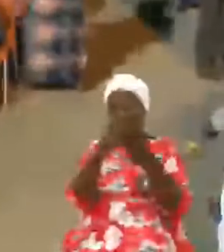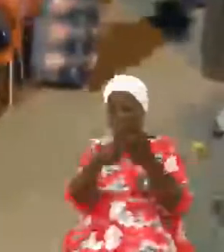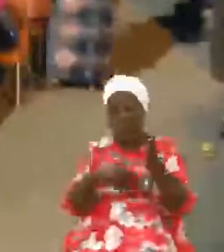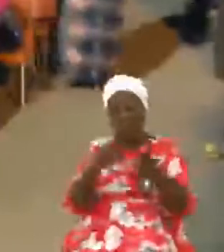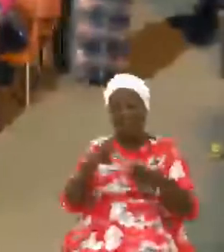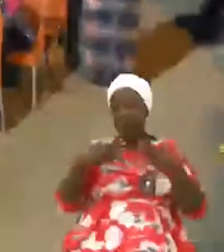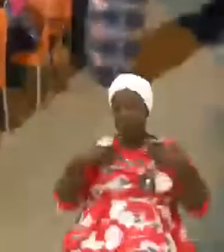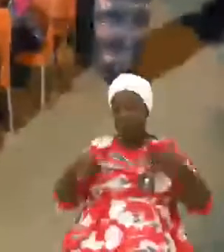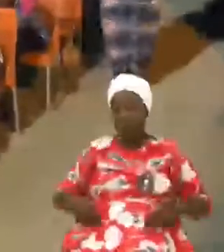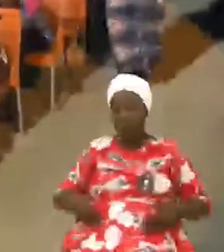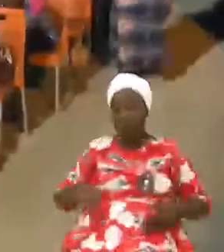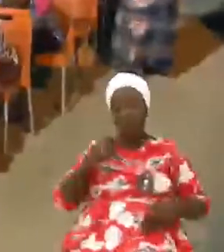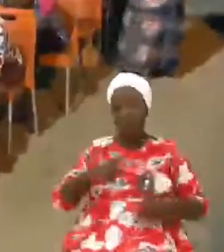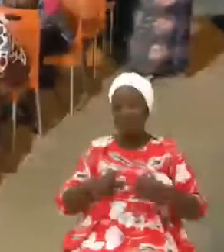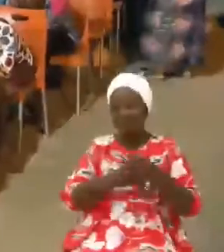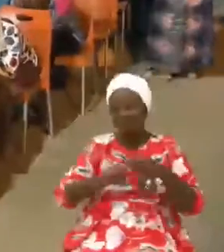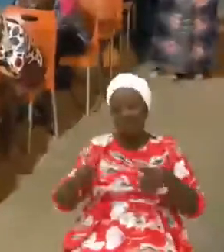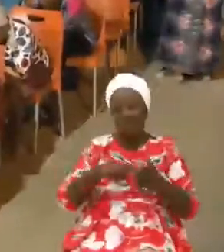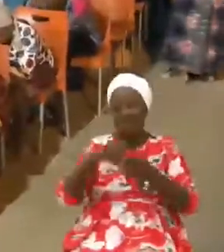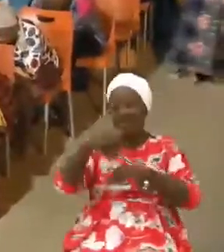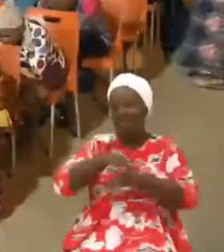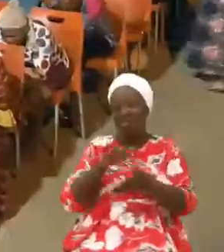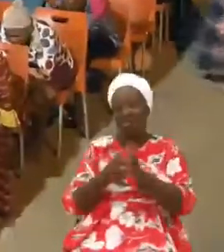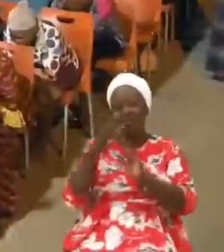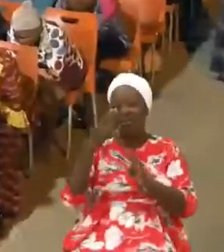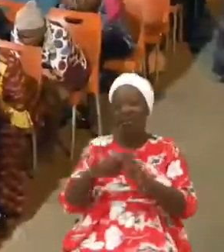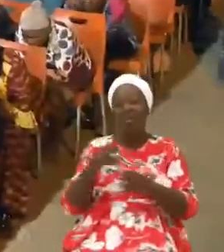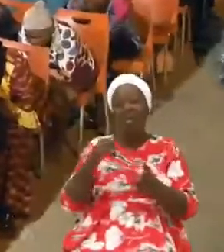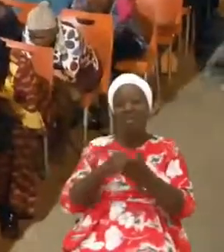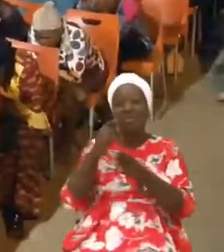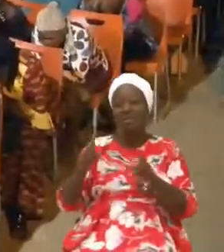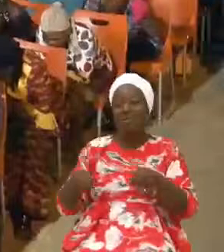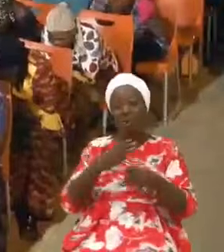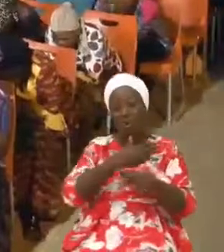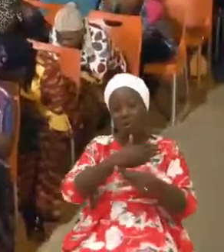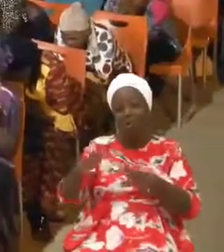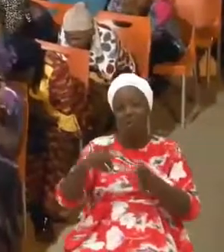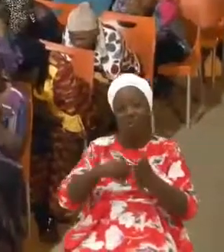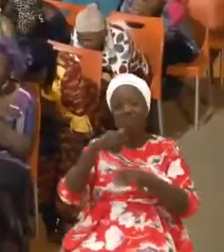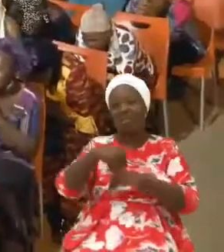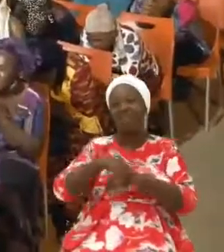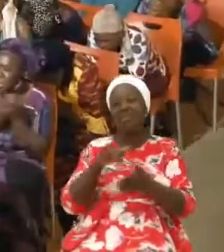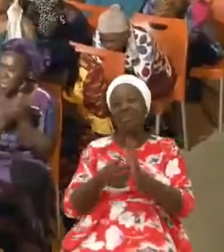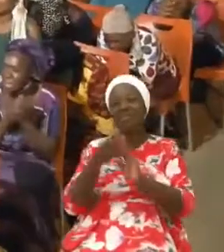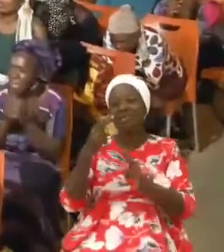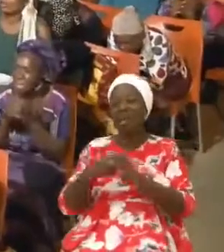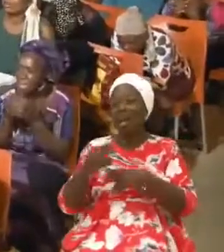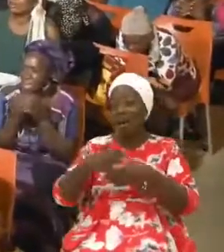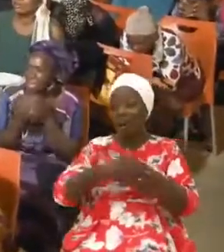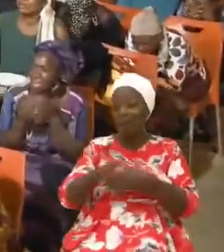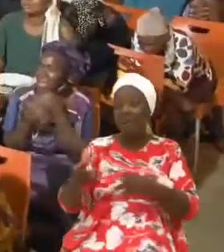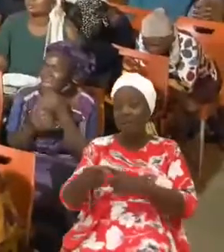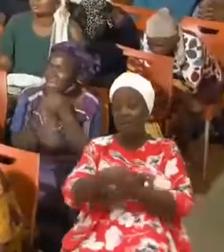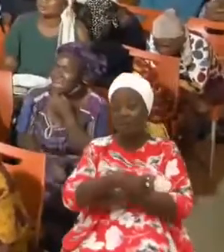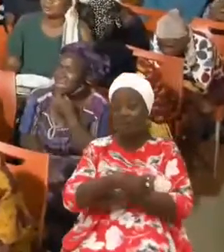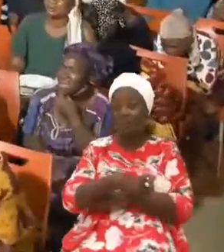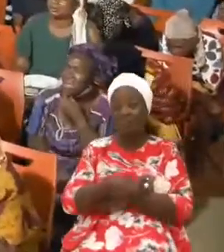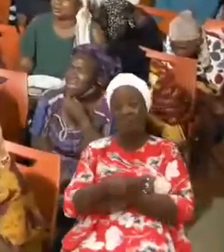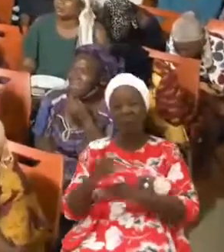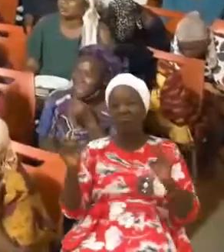brain, upon any organ of your body, we get vanished. We go away.